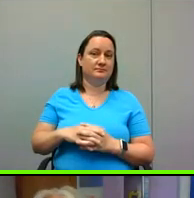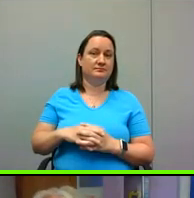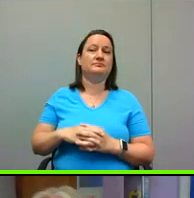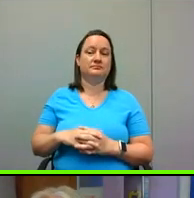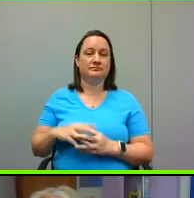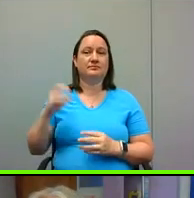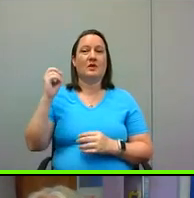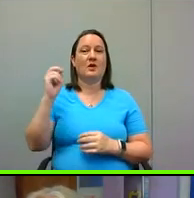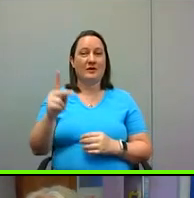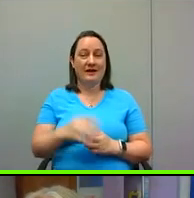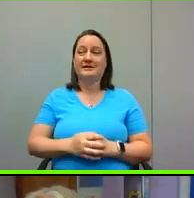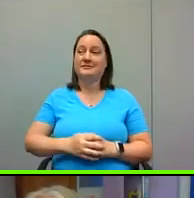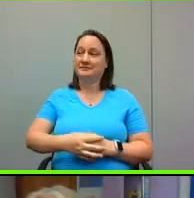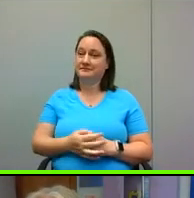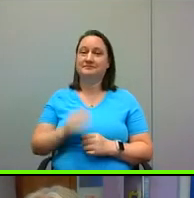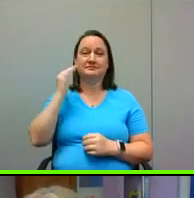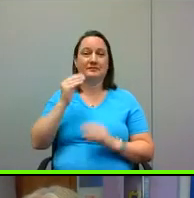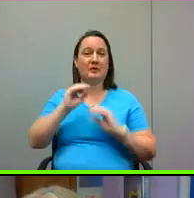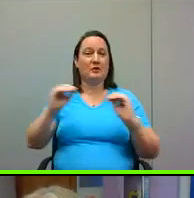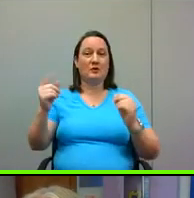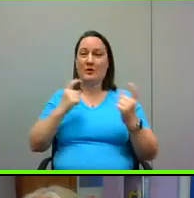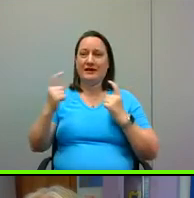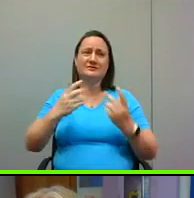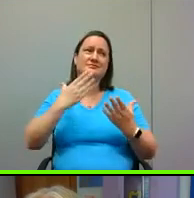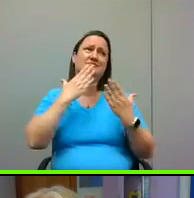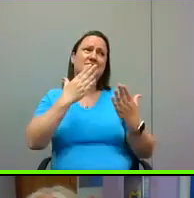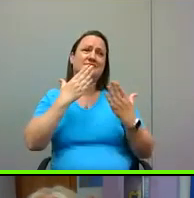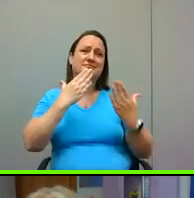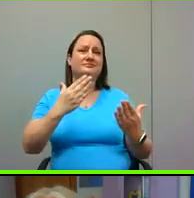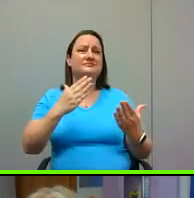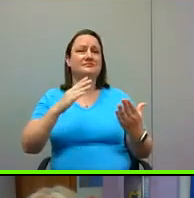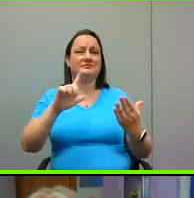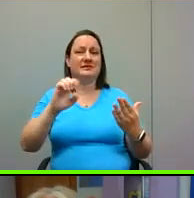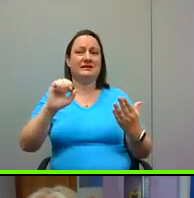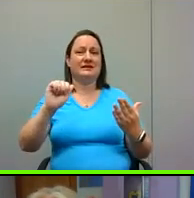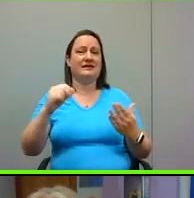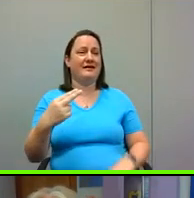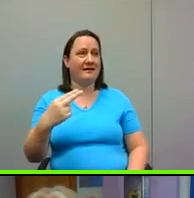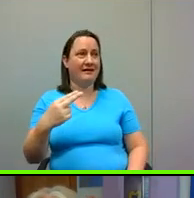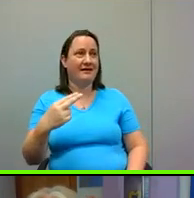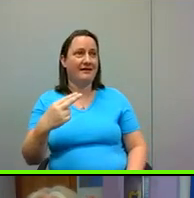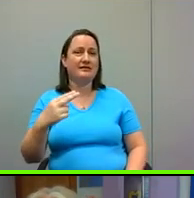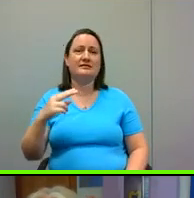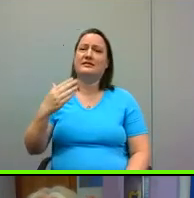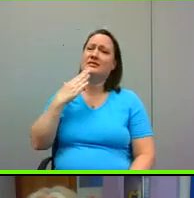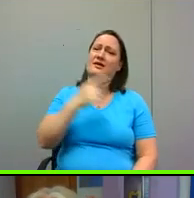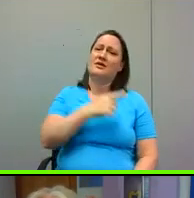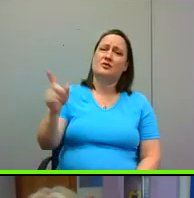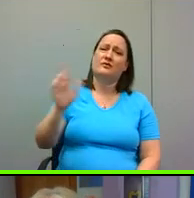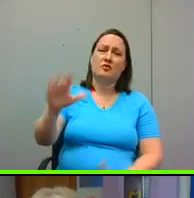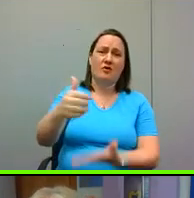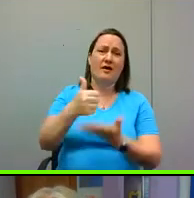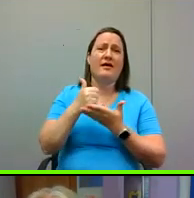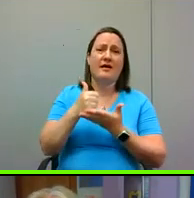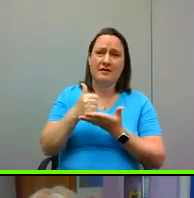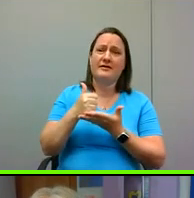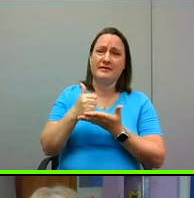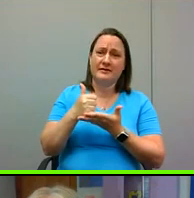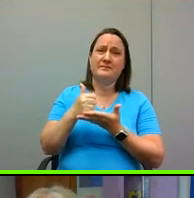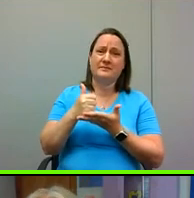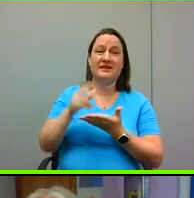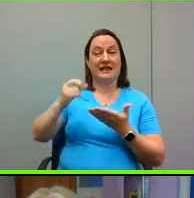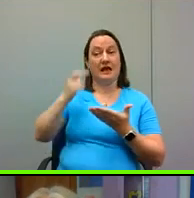All right, doesn't look like there are any questions. Thank you so much, Leah. No, and once again, thank you all for your help. I think that's why